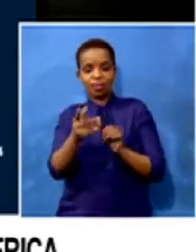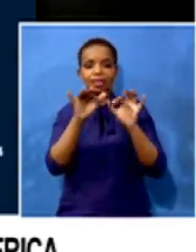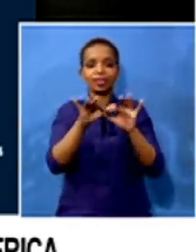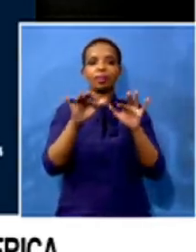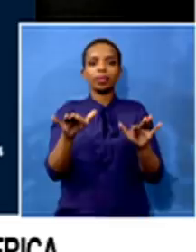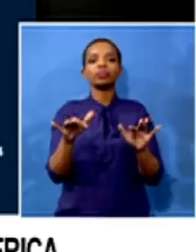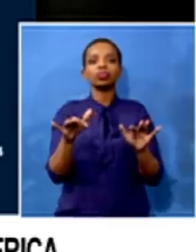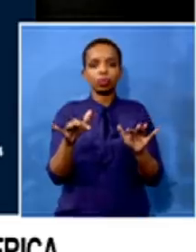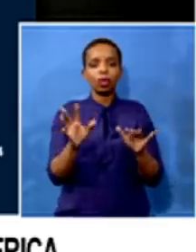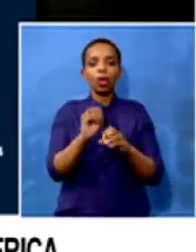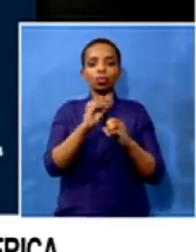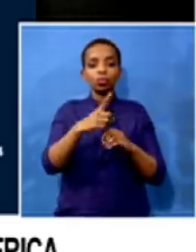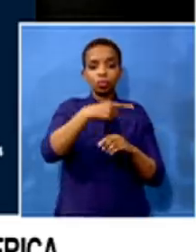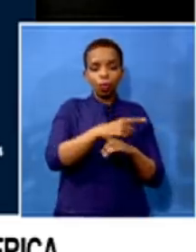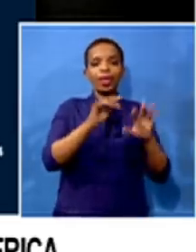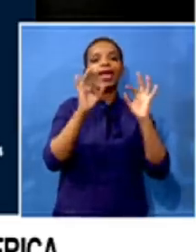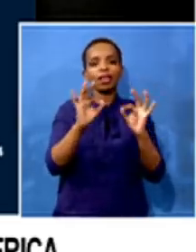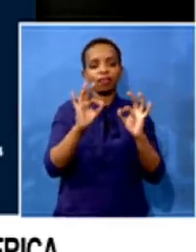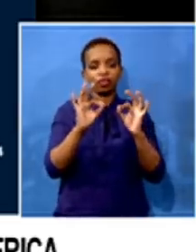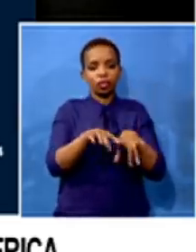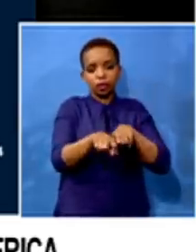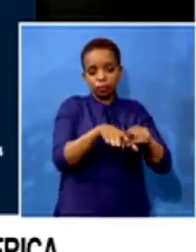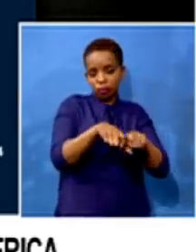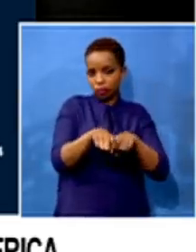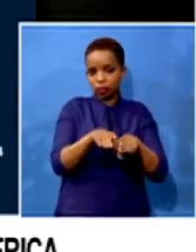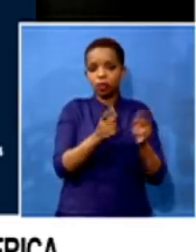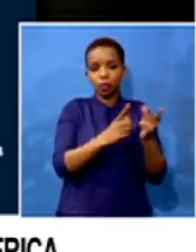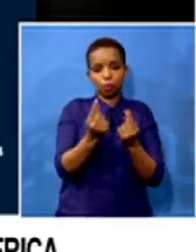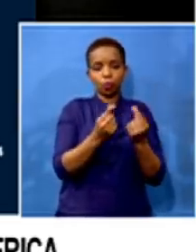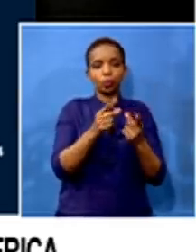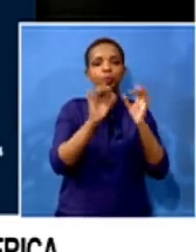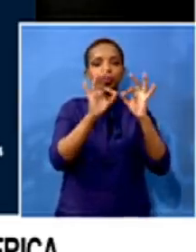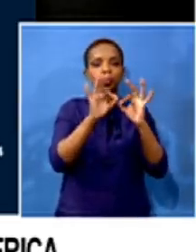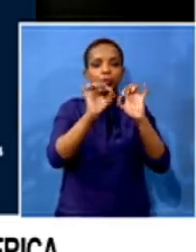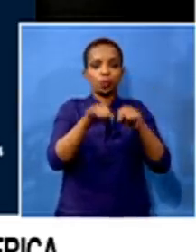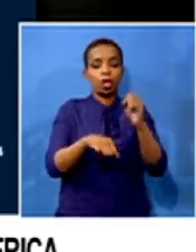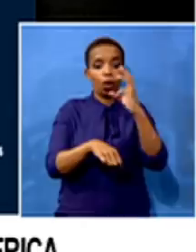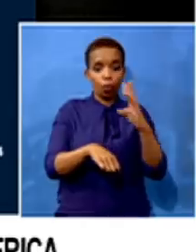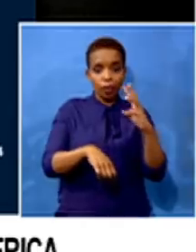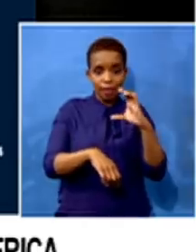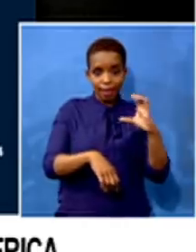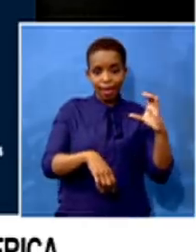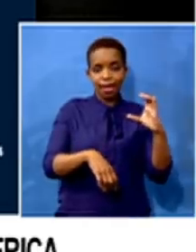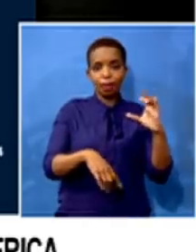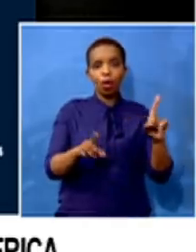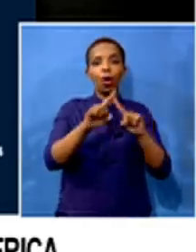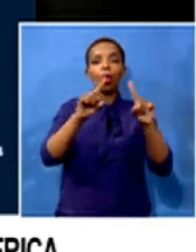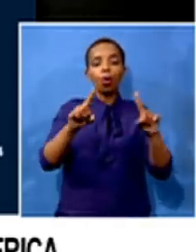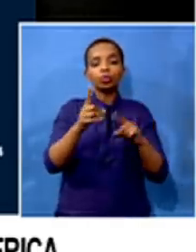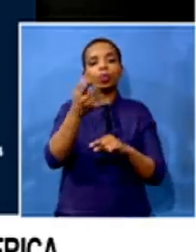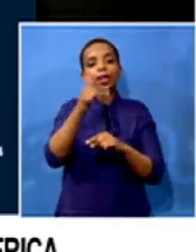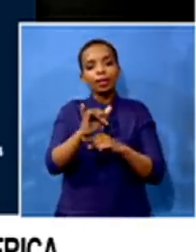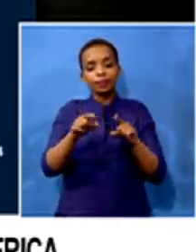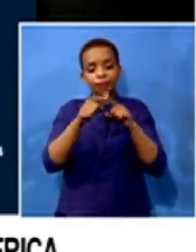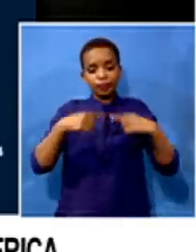So they are very efficient when it comes to testing. However, analyzing the numbers purely from the test doesn't